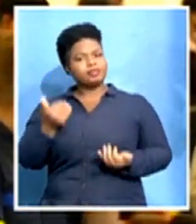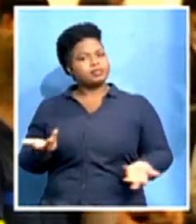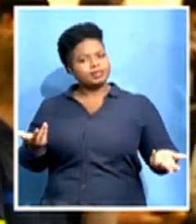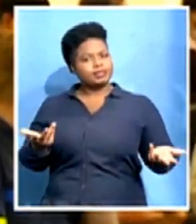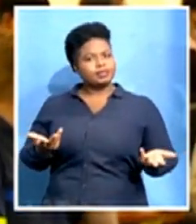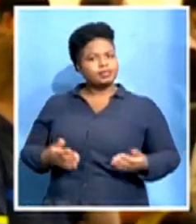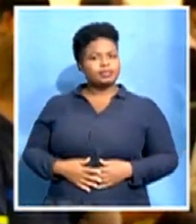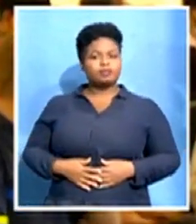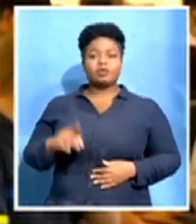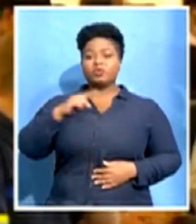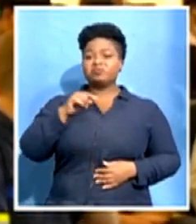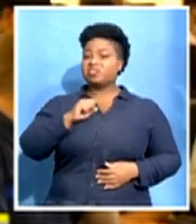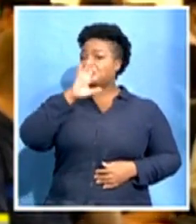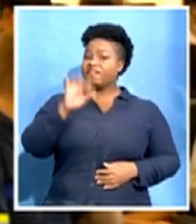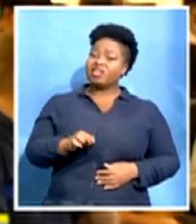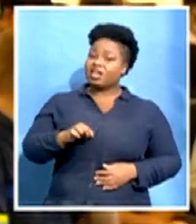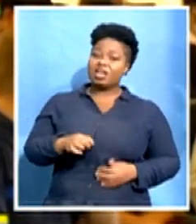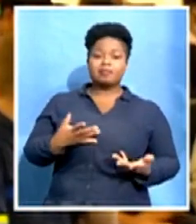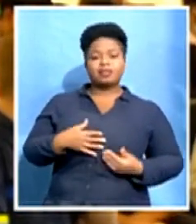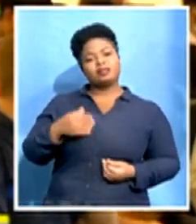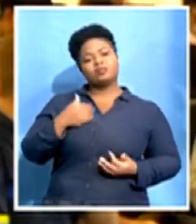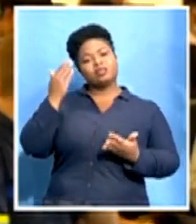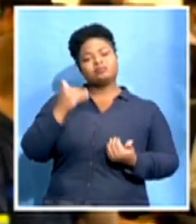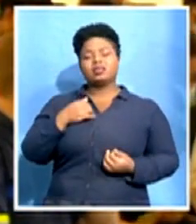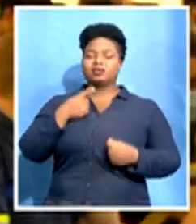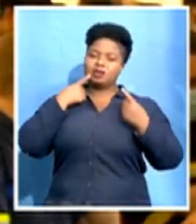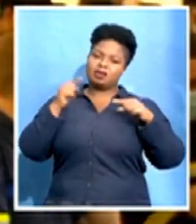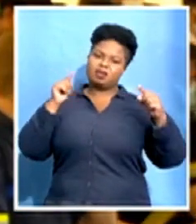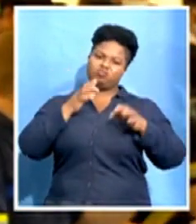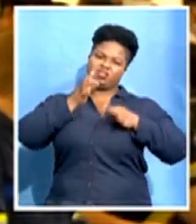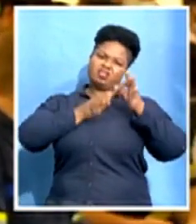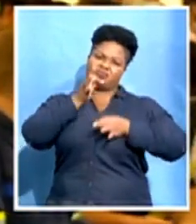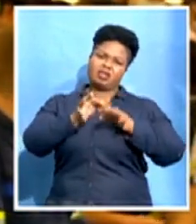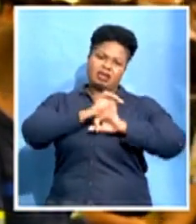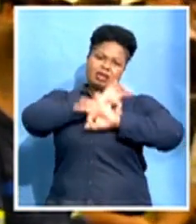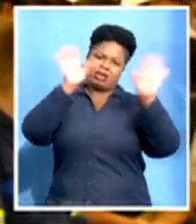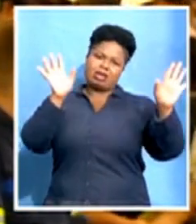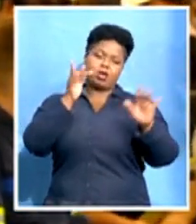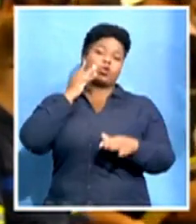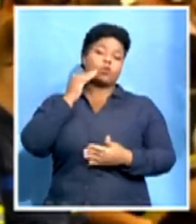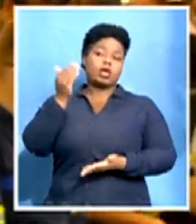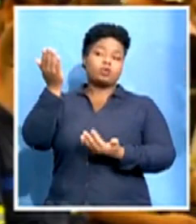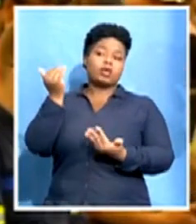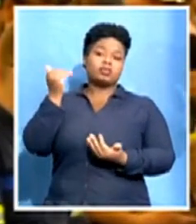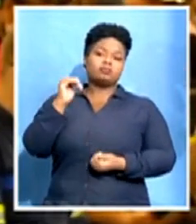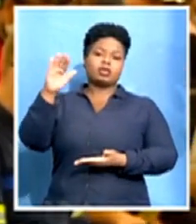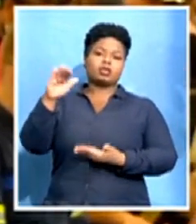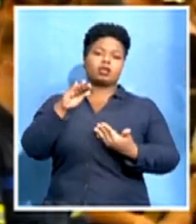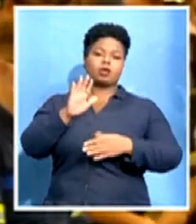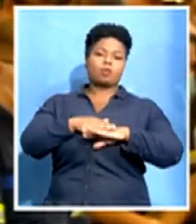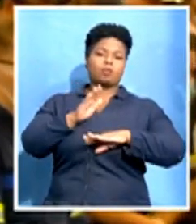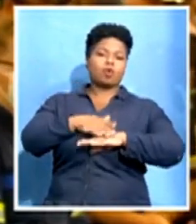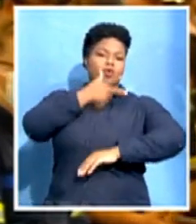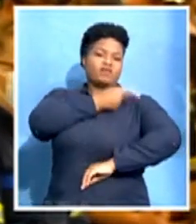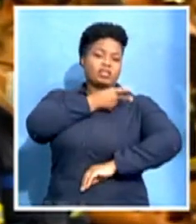We're expecting him to make some sort of announcement or give further details either here at the Charlotte Makhura